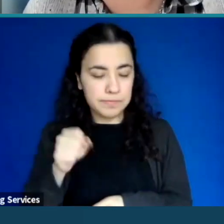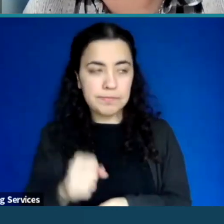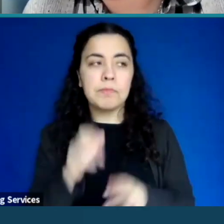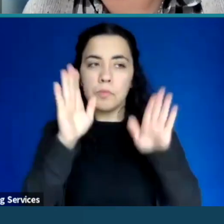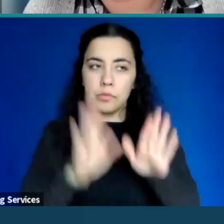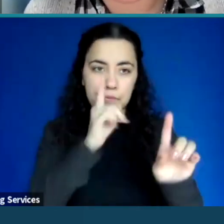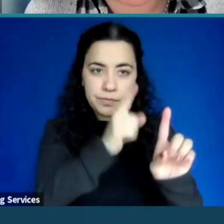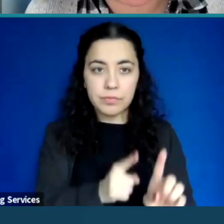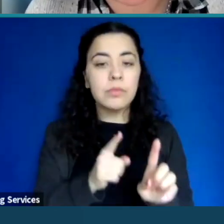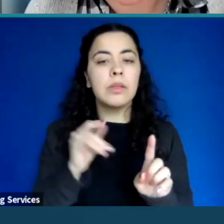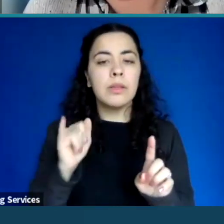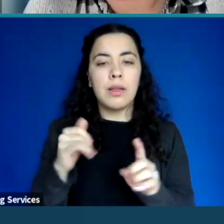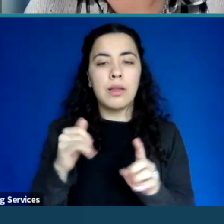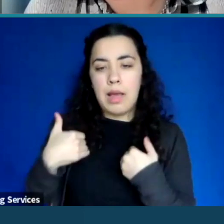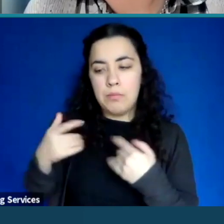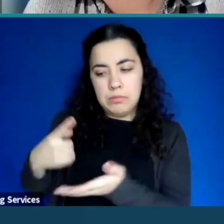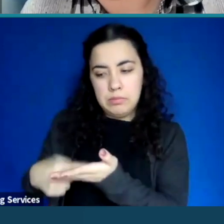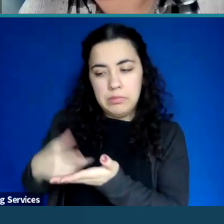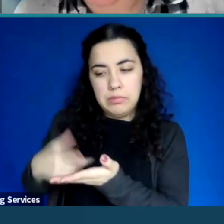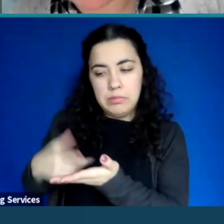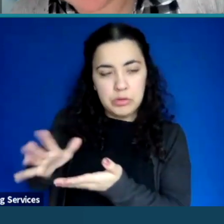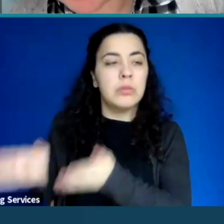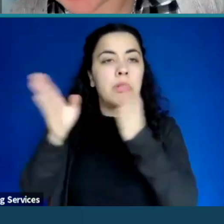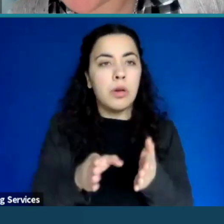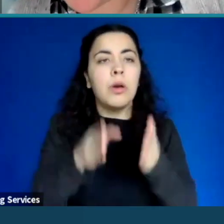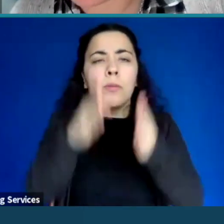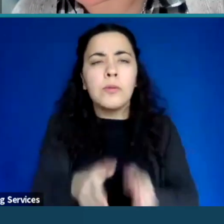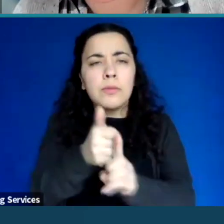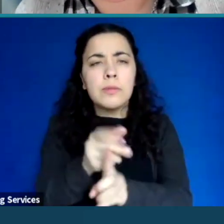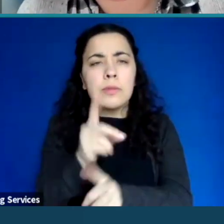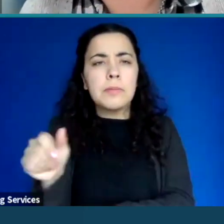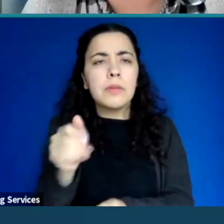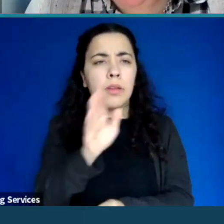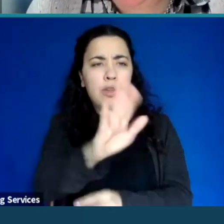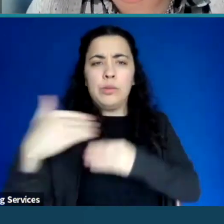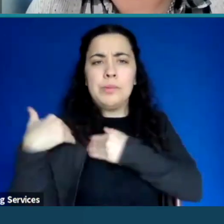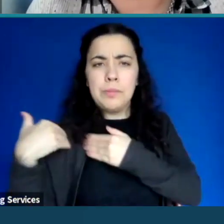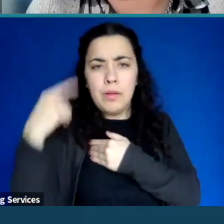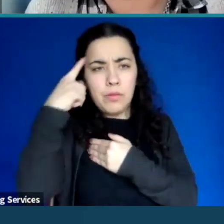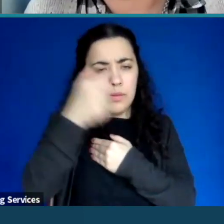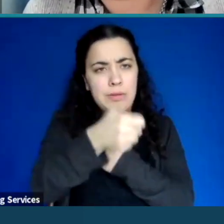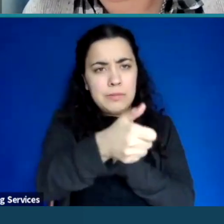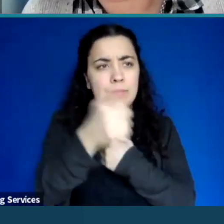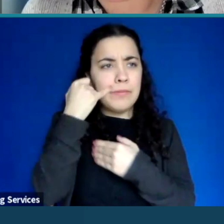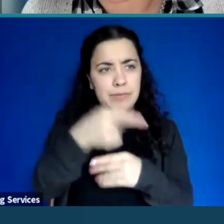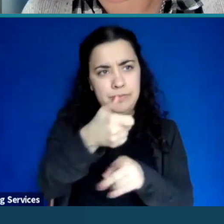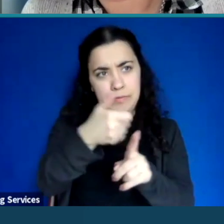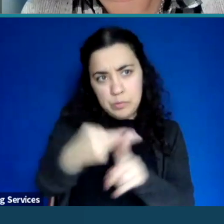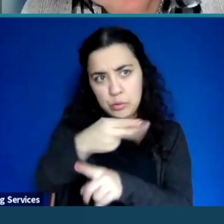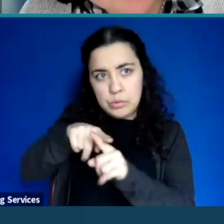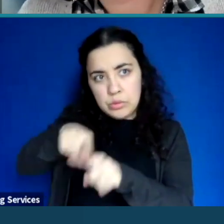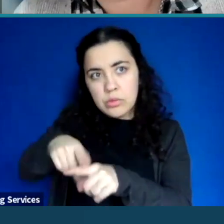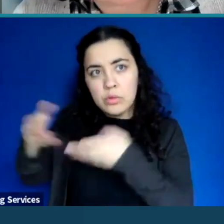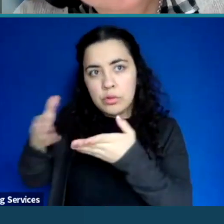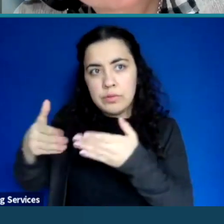the person with the disability. Mhm. What are the responsibilities for the person who's using a service animal?